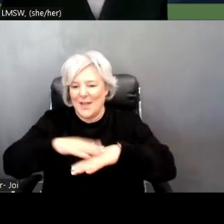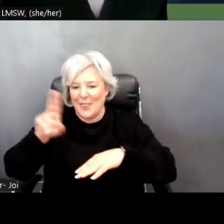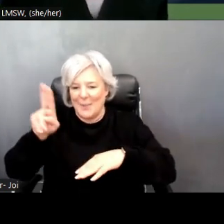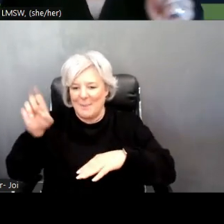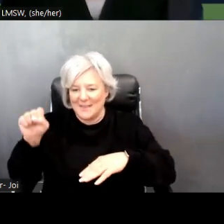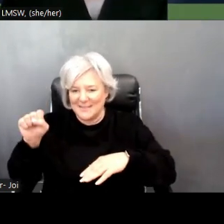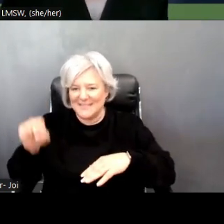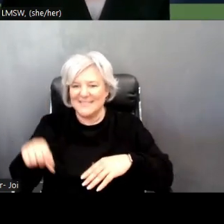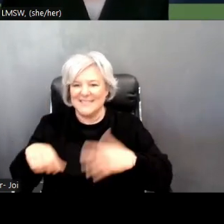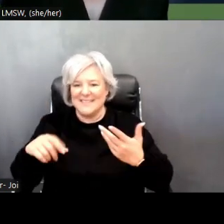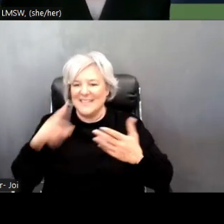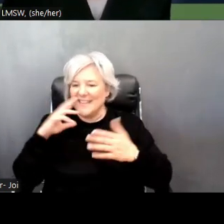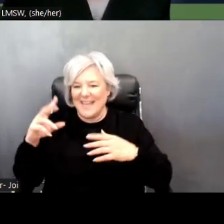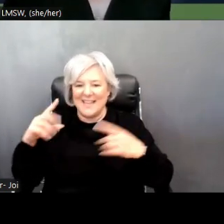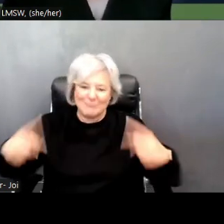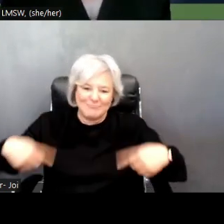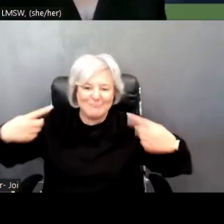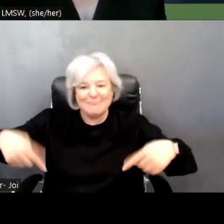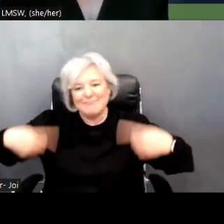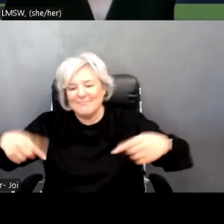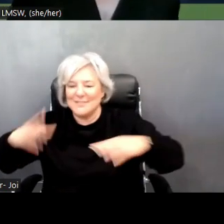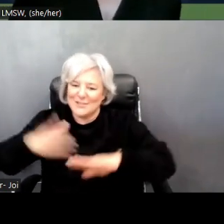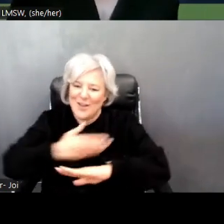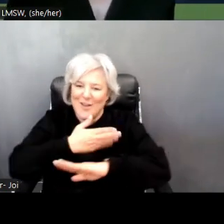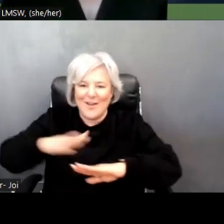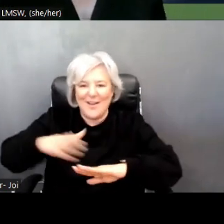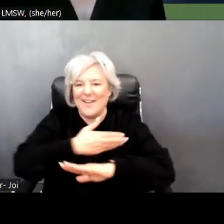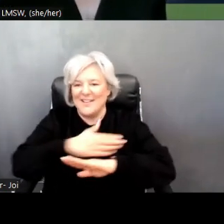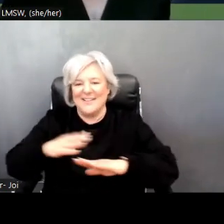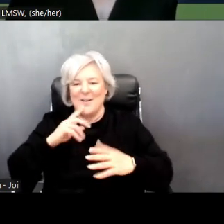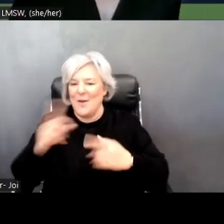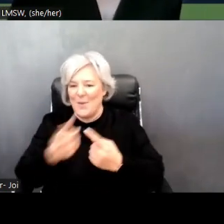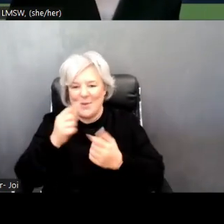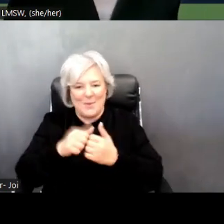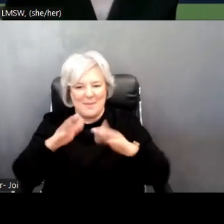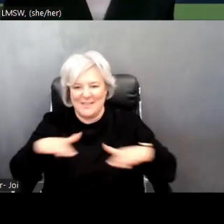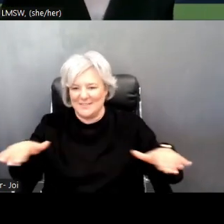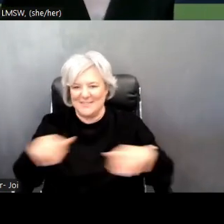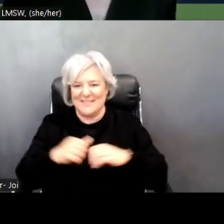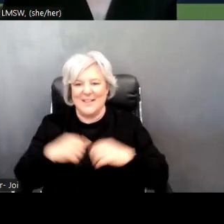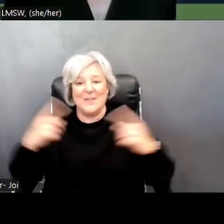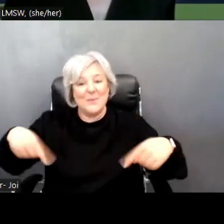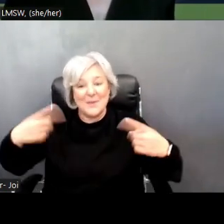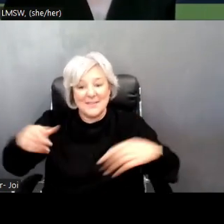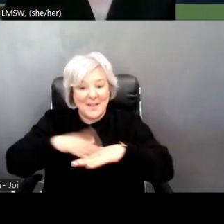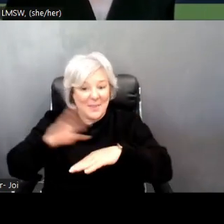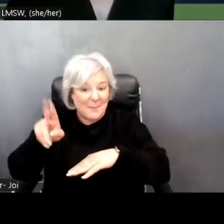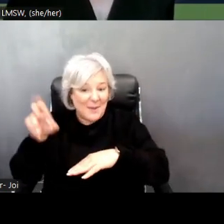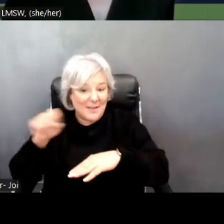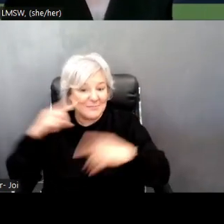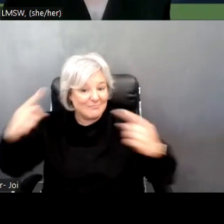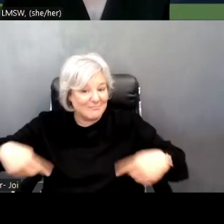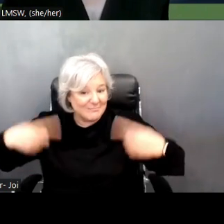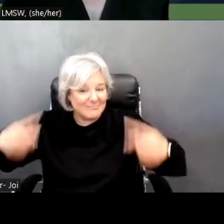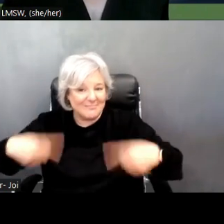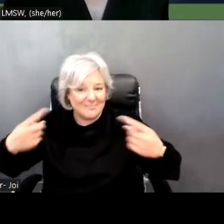The wheels of the bus go round and round, round and round, round and round. The wheels of the bus go